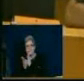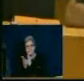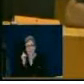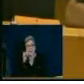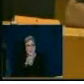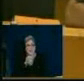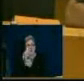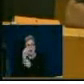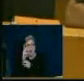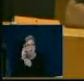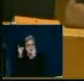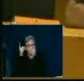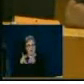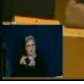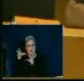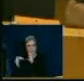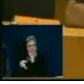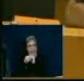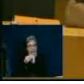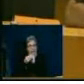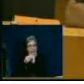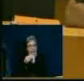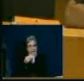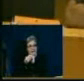law director added?